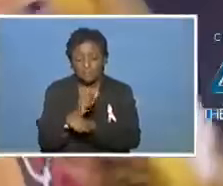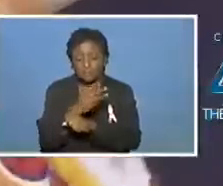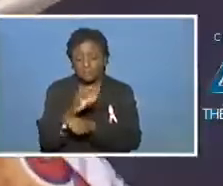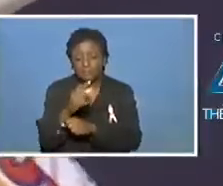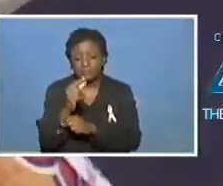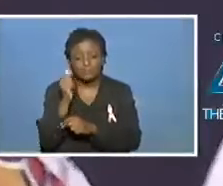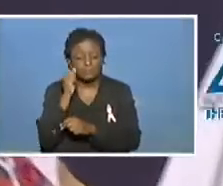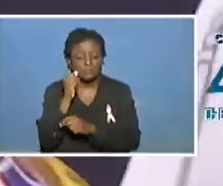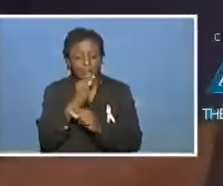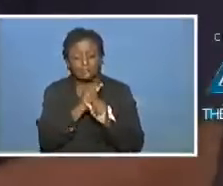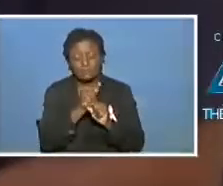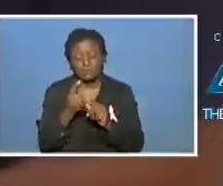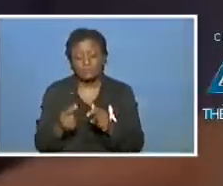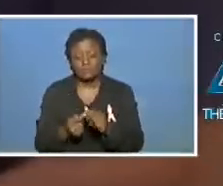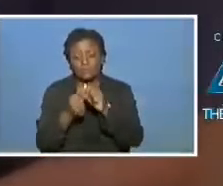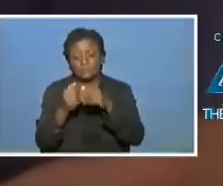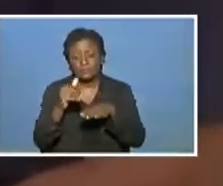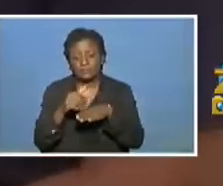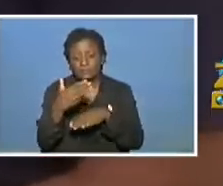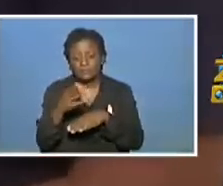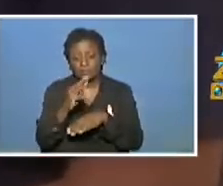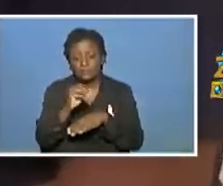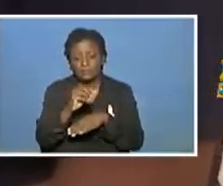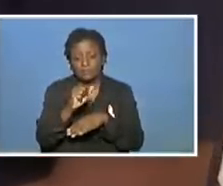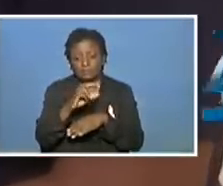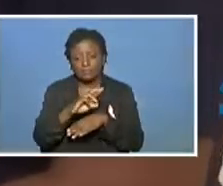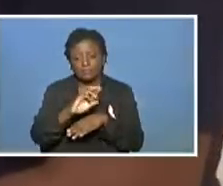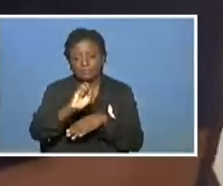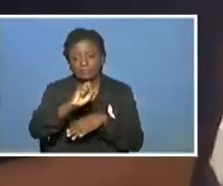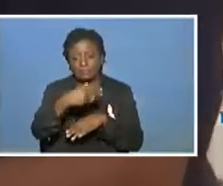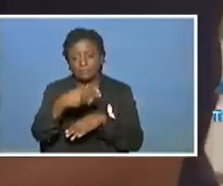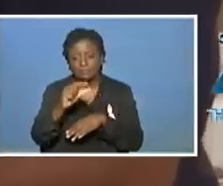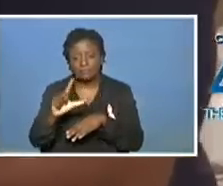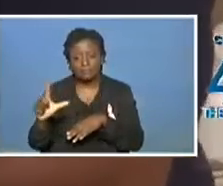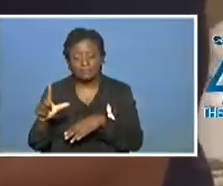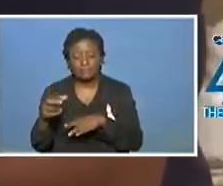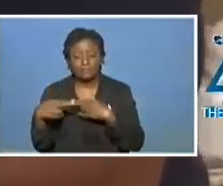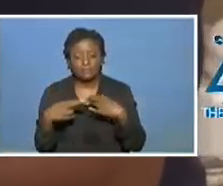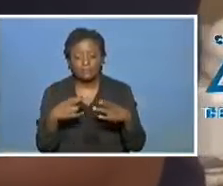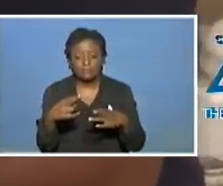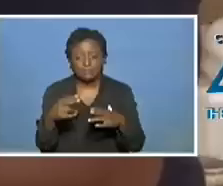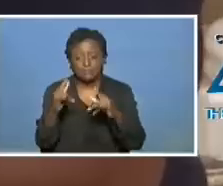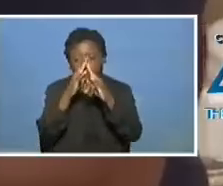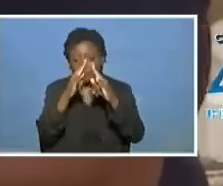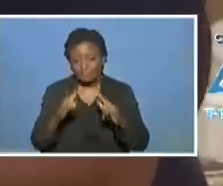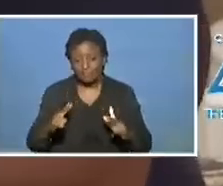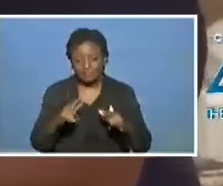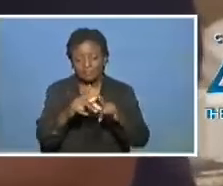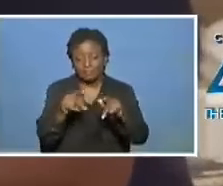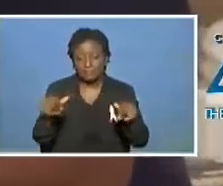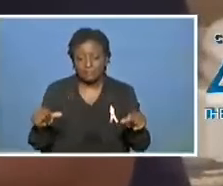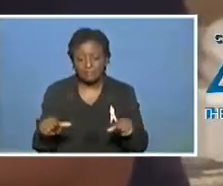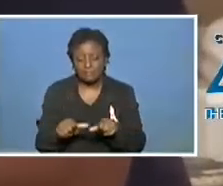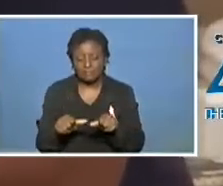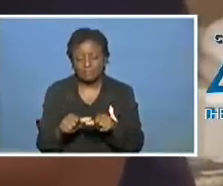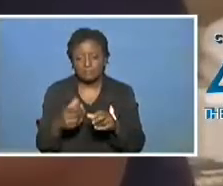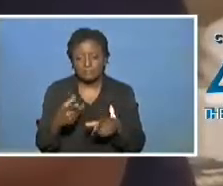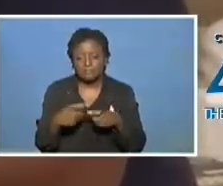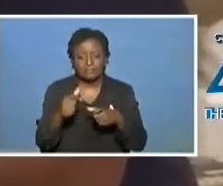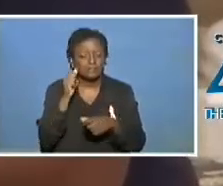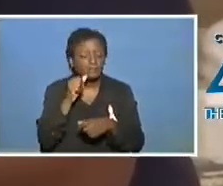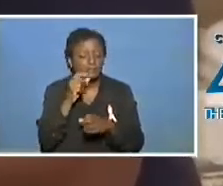Guides, particularly at their Marshall Road campsite that gives the girls the opportunity to enjoy the